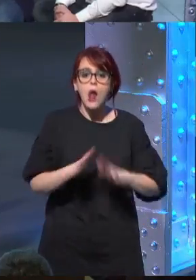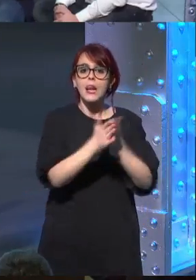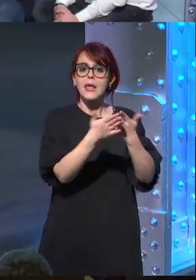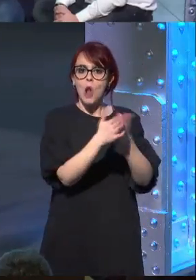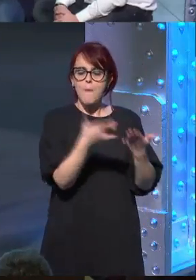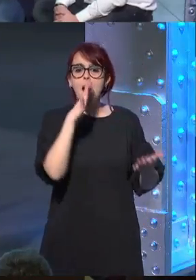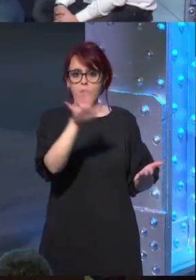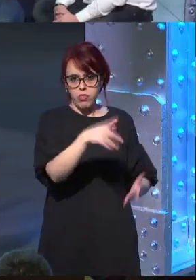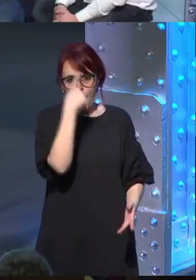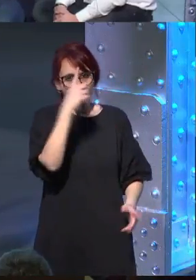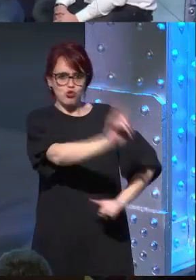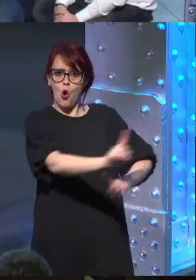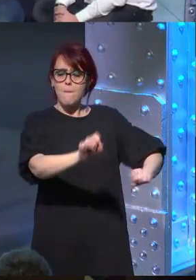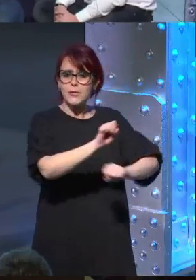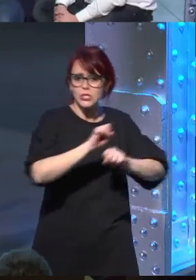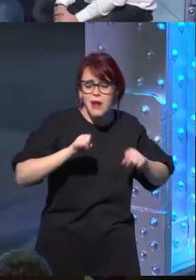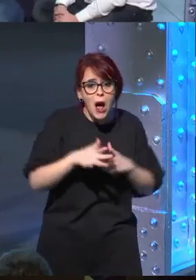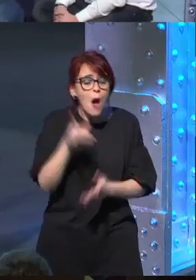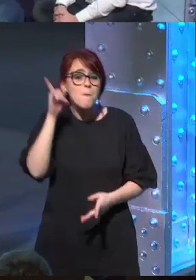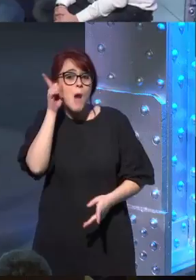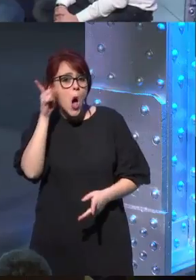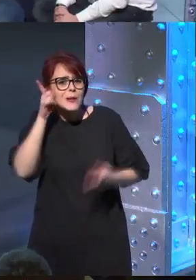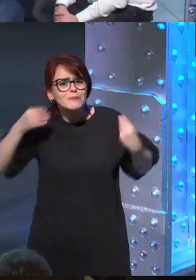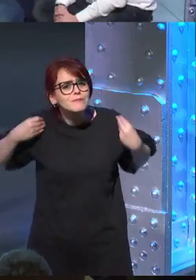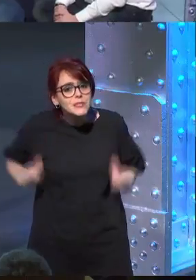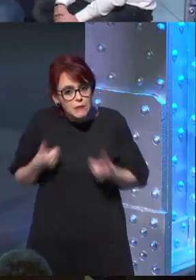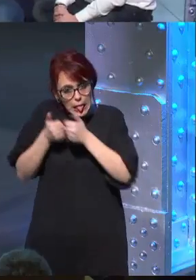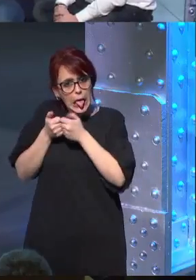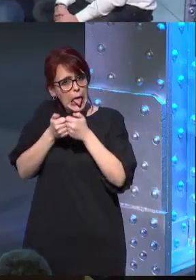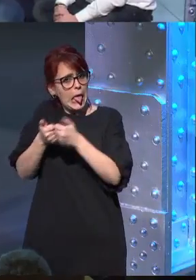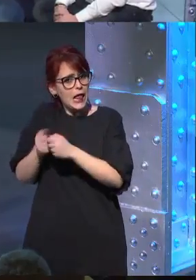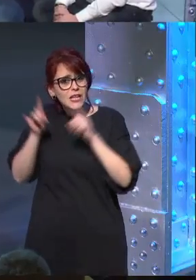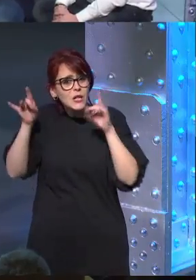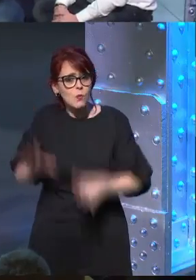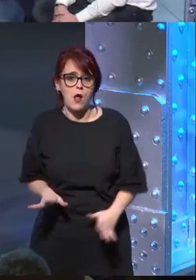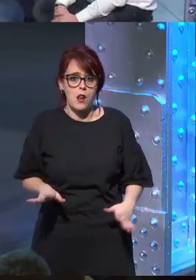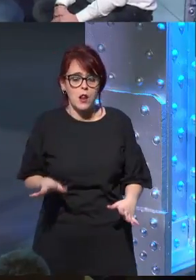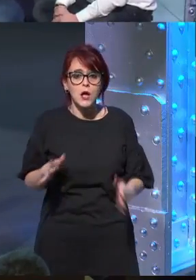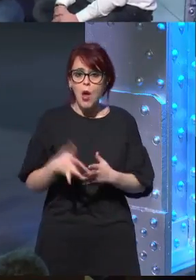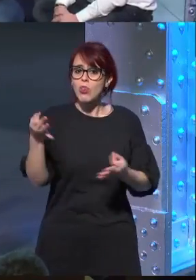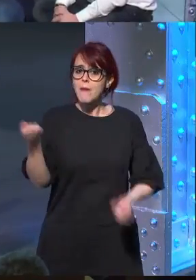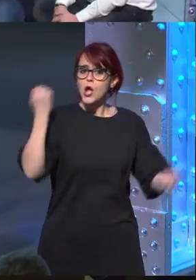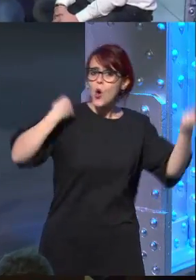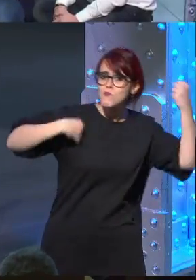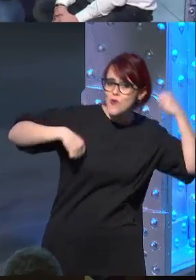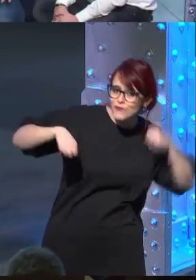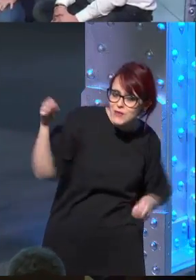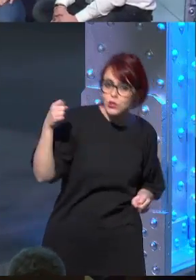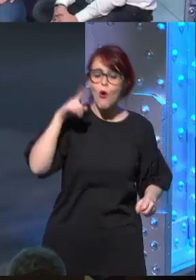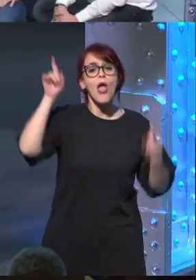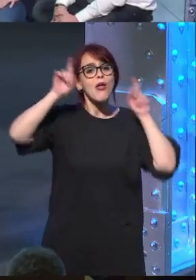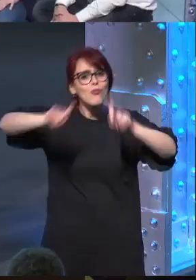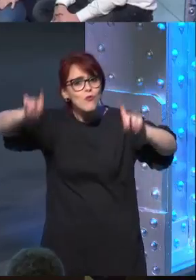book, and people would say these people are crazy. And this is what we're doing with technology nowadays, and it has a lot to do